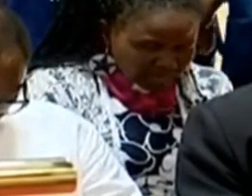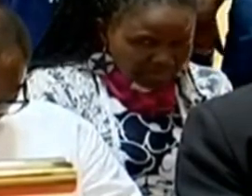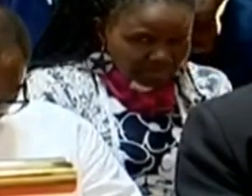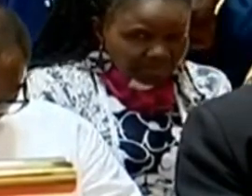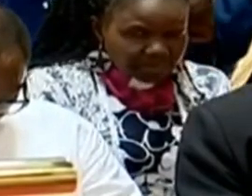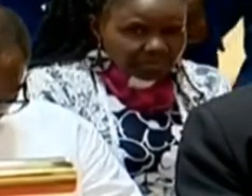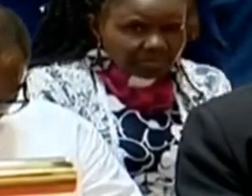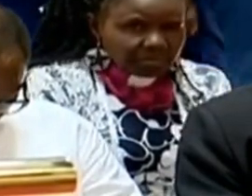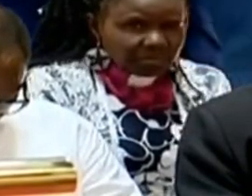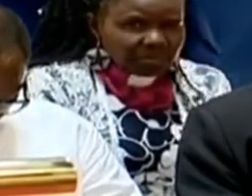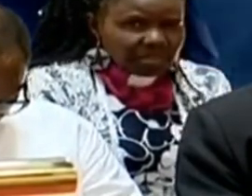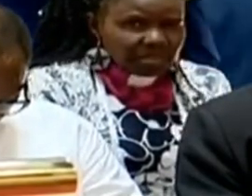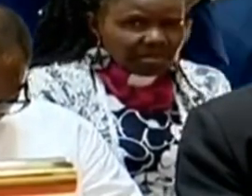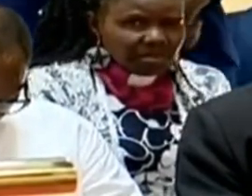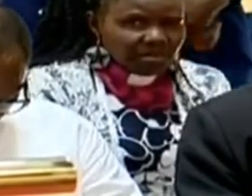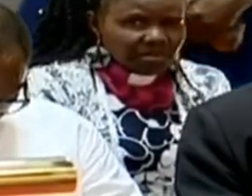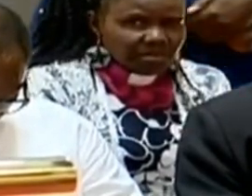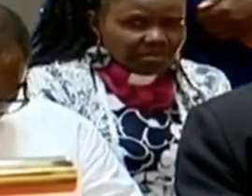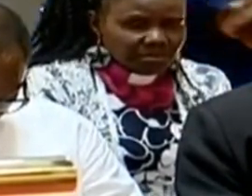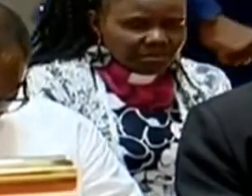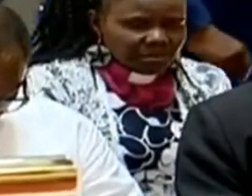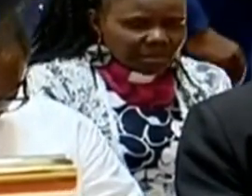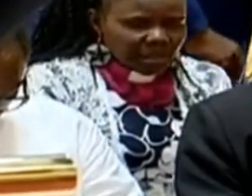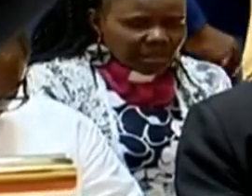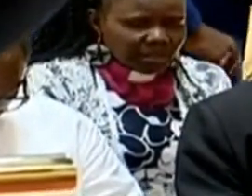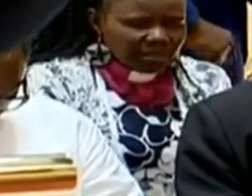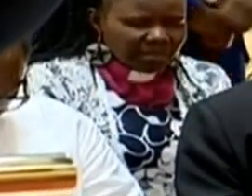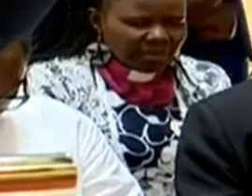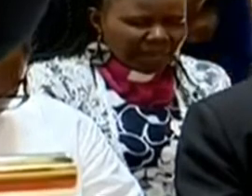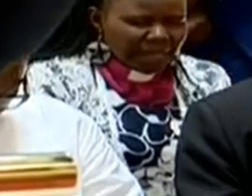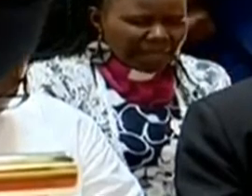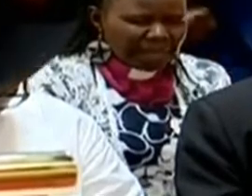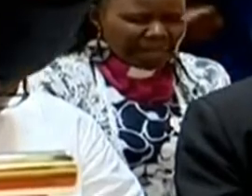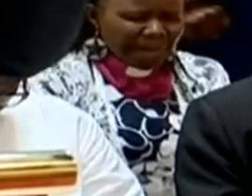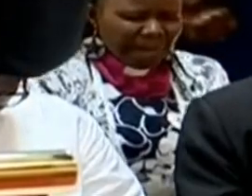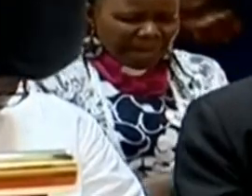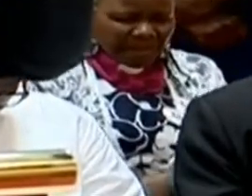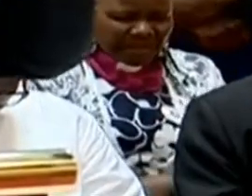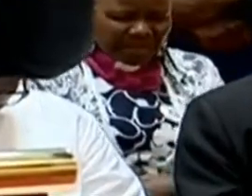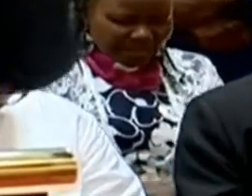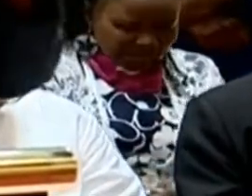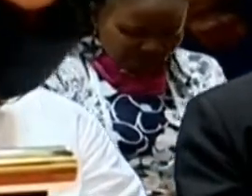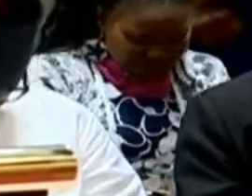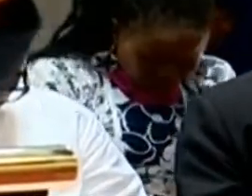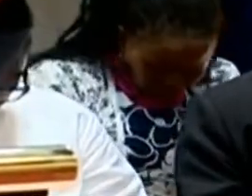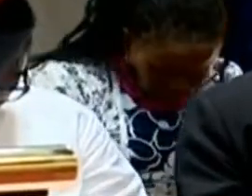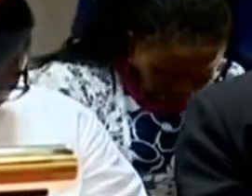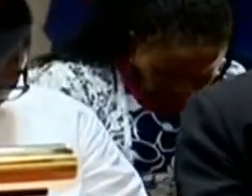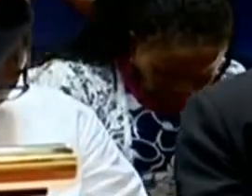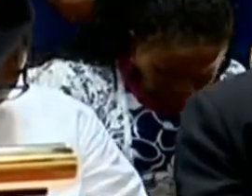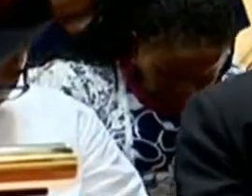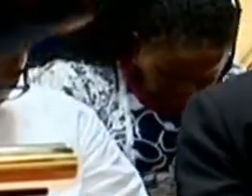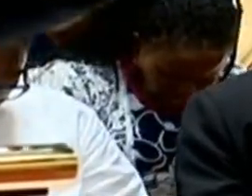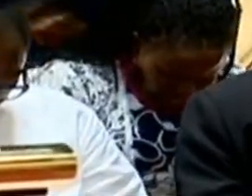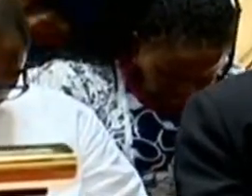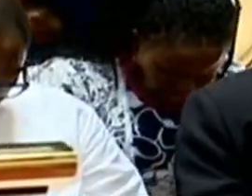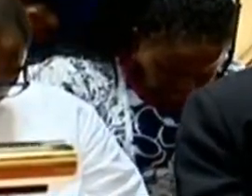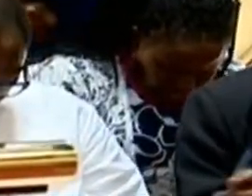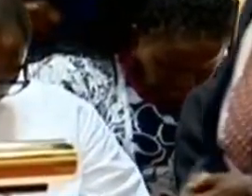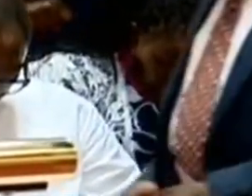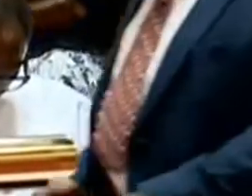we declare, oh God, of all creation, bless this, our land and nation. Father,